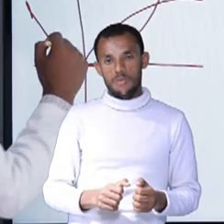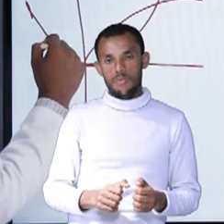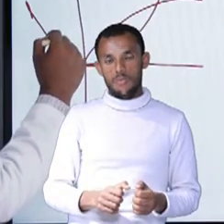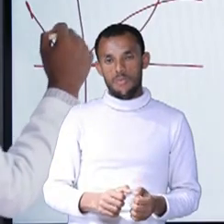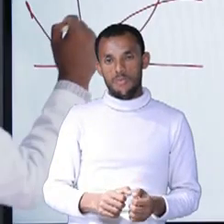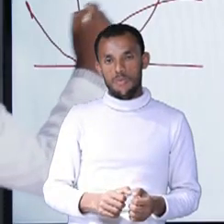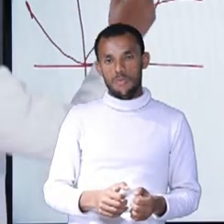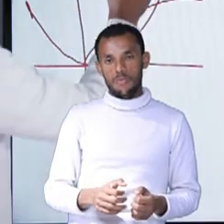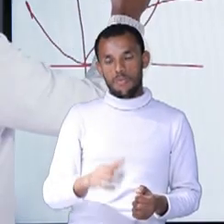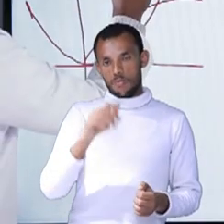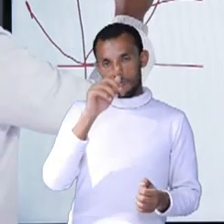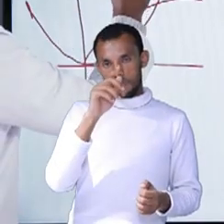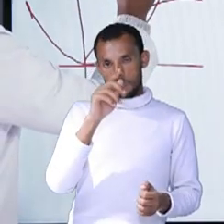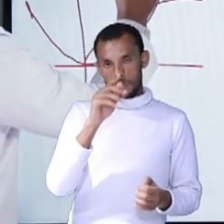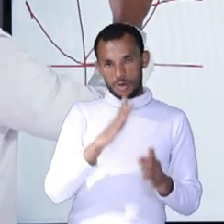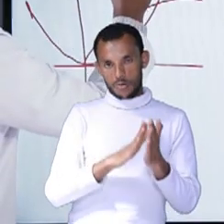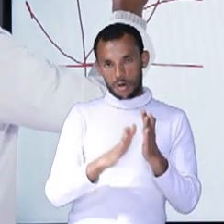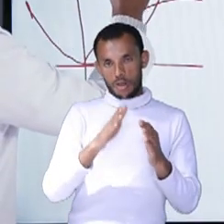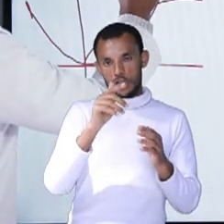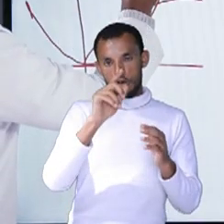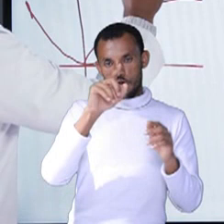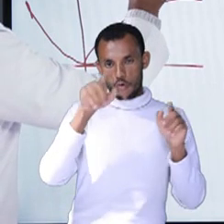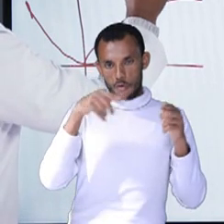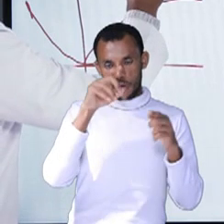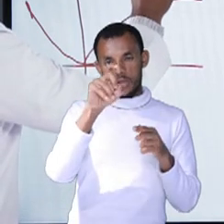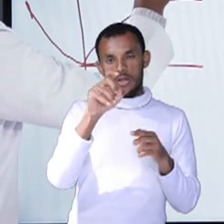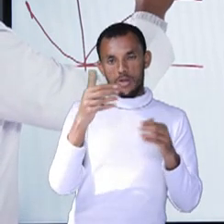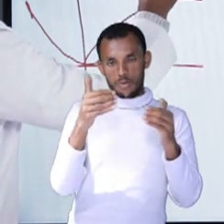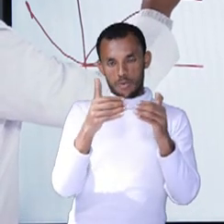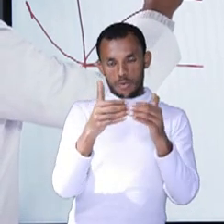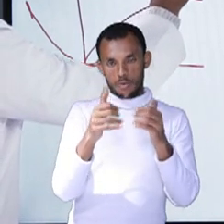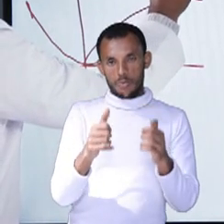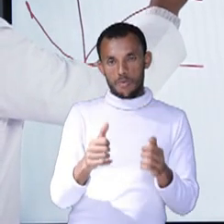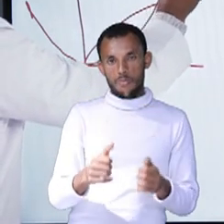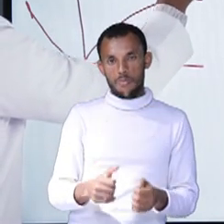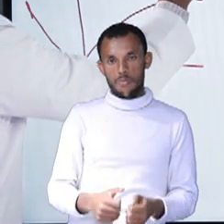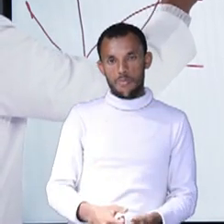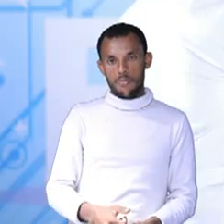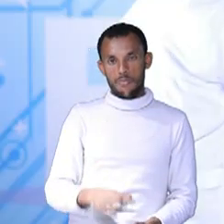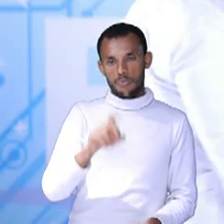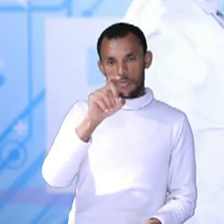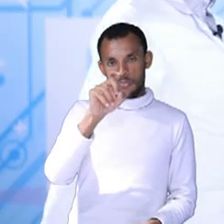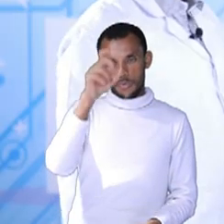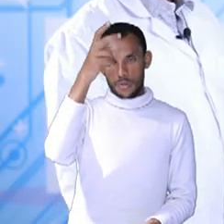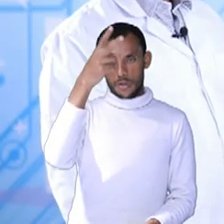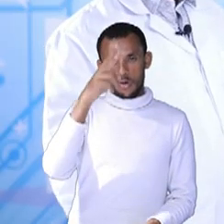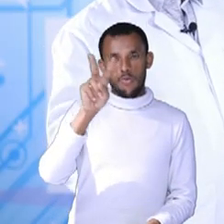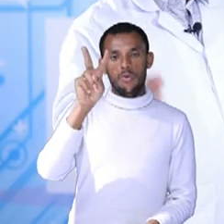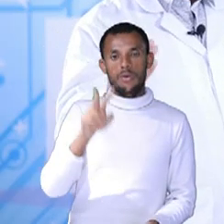is f g of x. This one is g of x. G of x is equal to this x